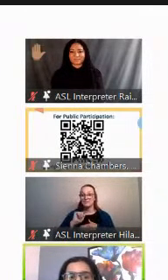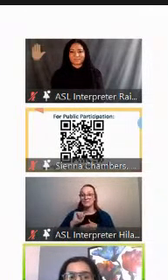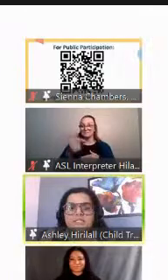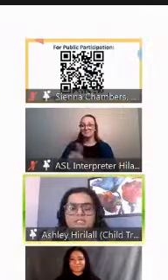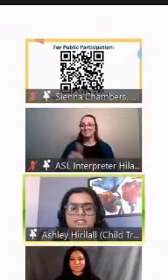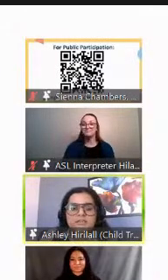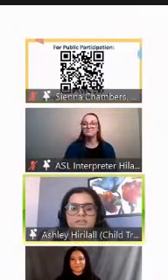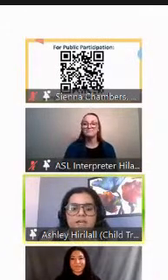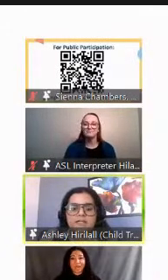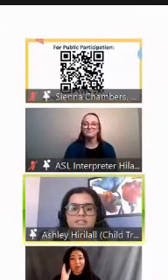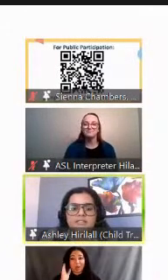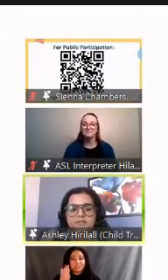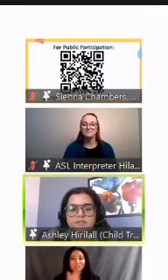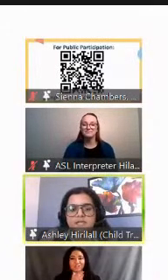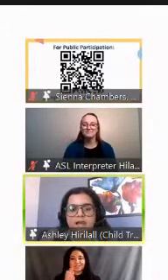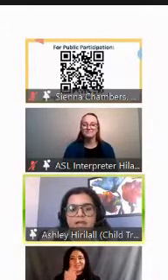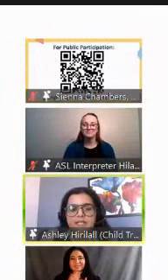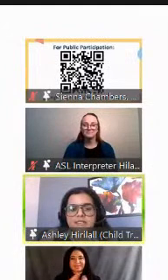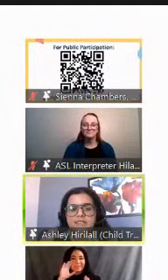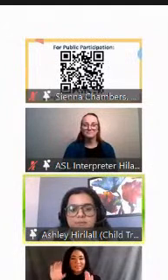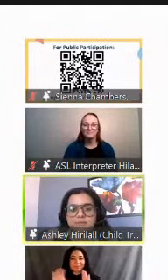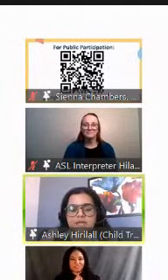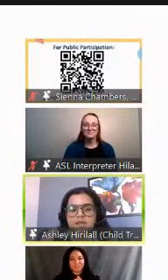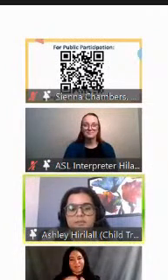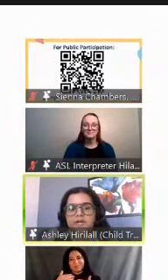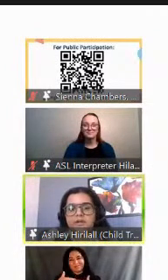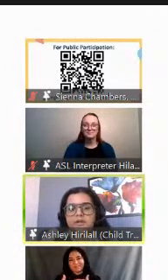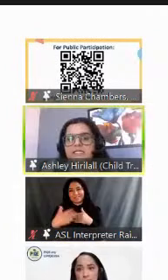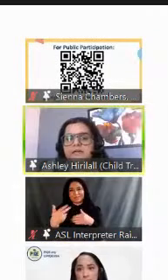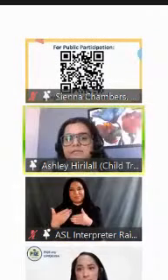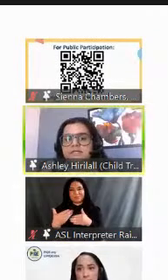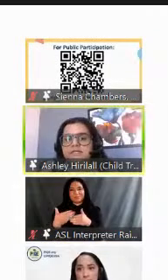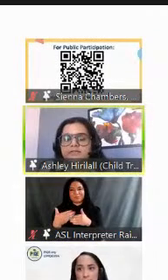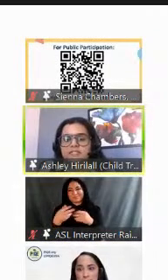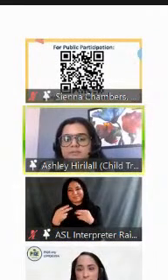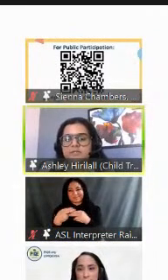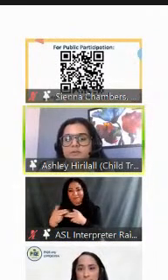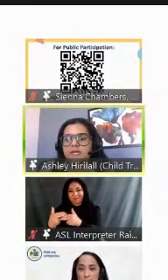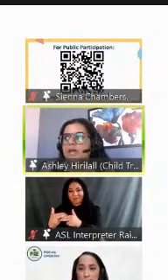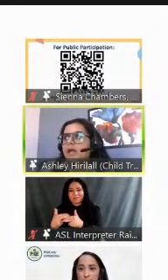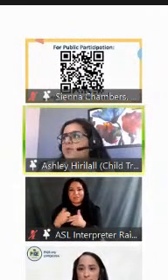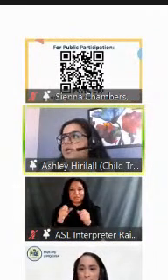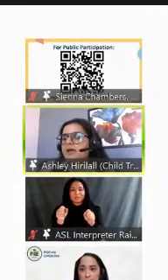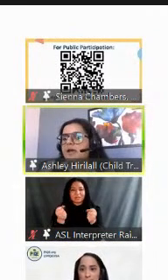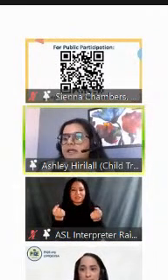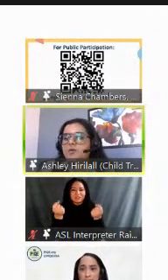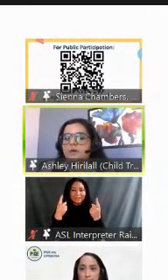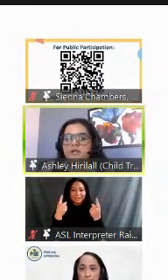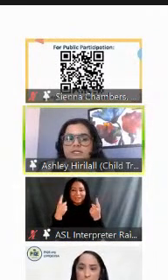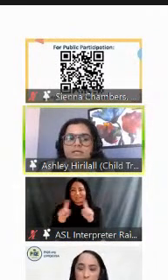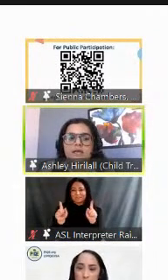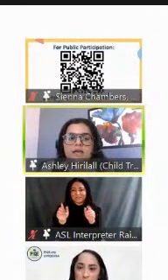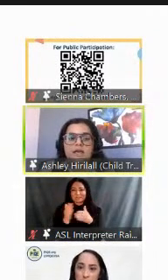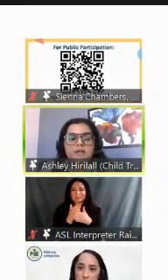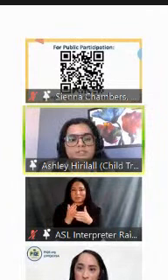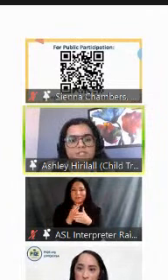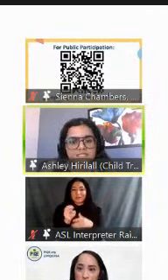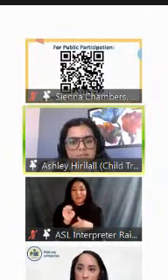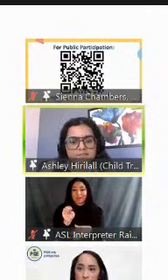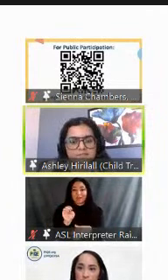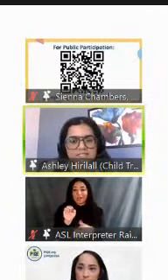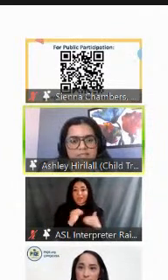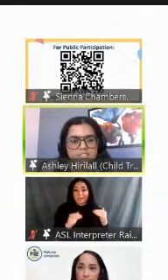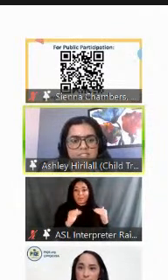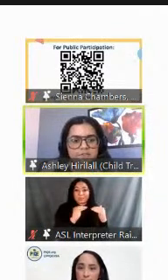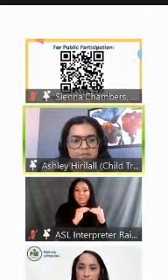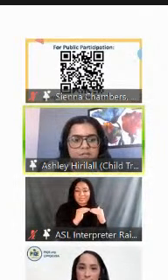some images on the next few slides so we can get a better idea of the difference between equity and equality. And I'm sure some